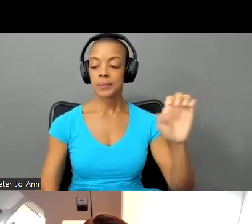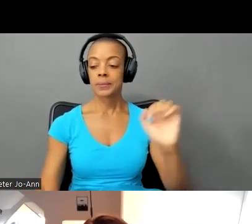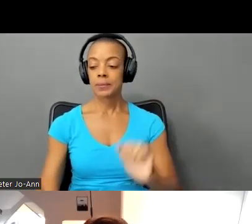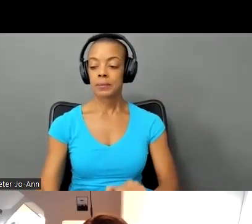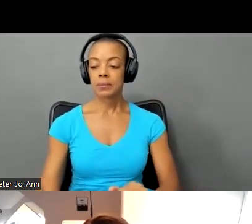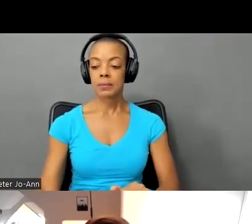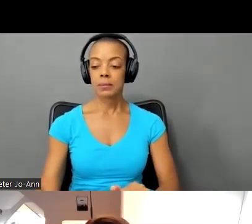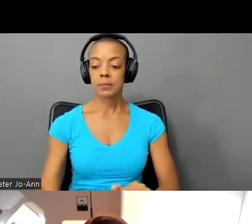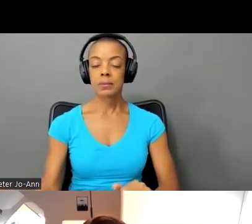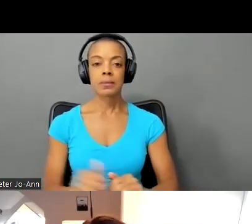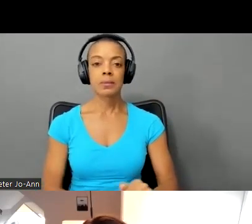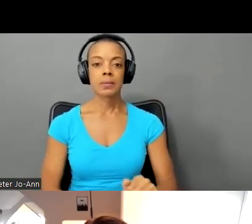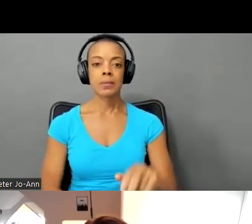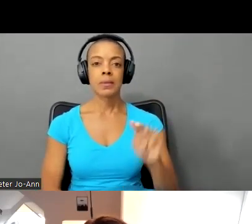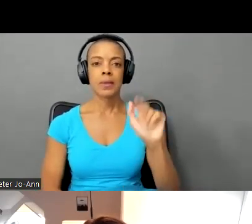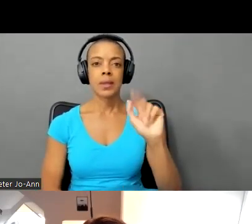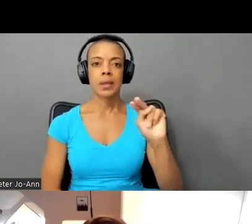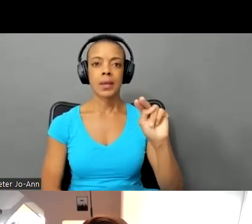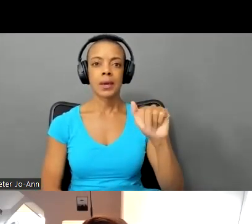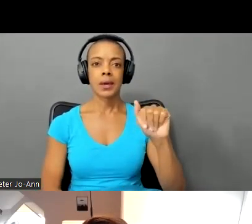the Lenape,